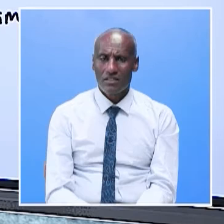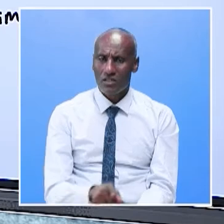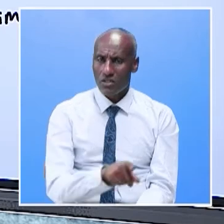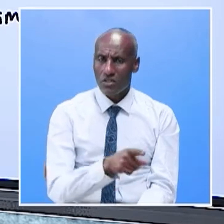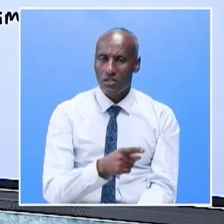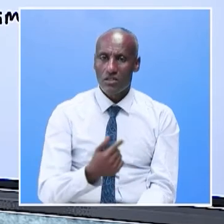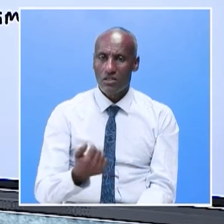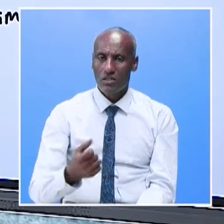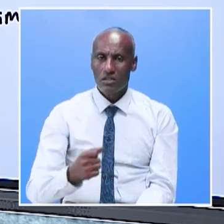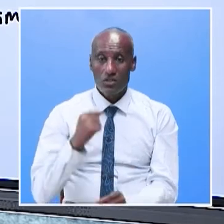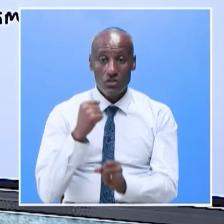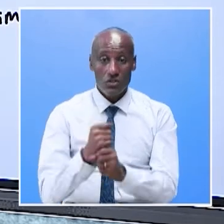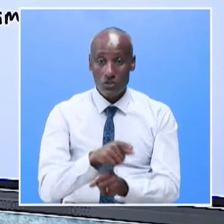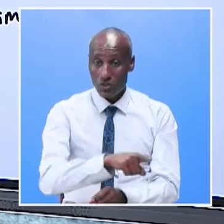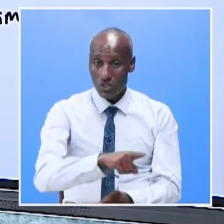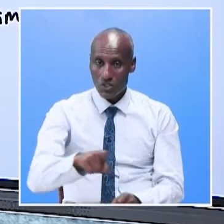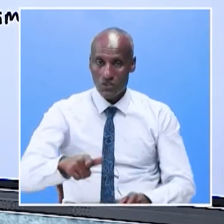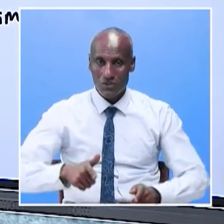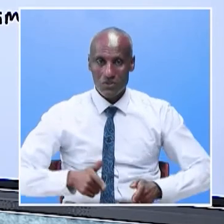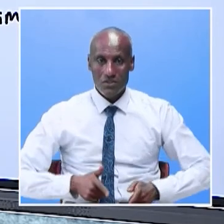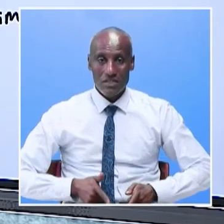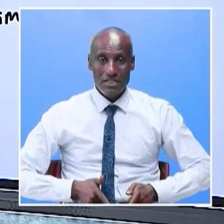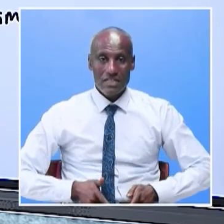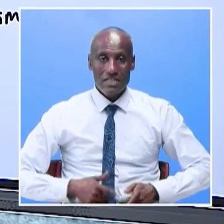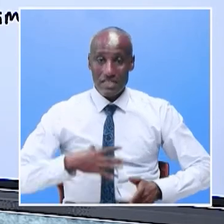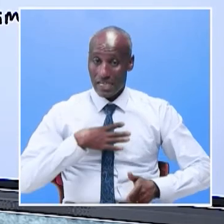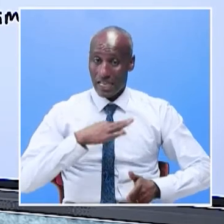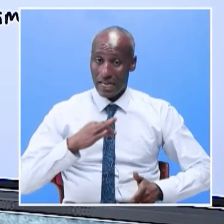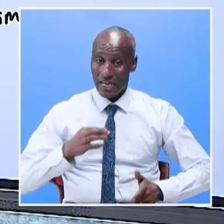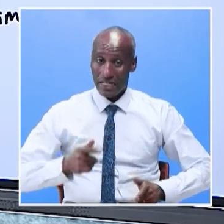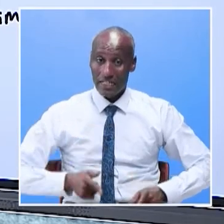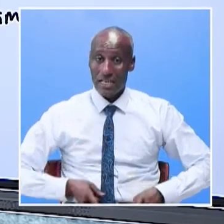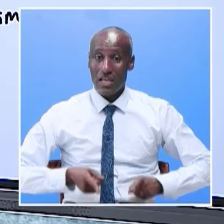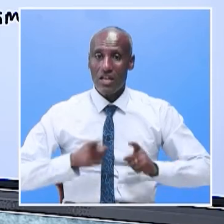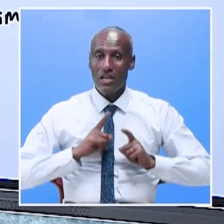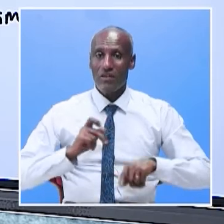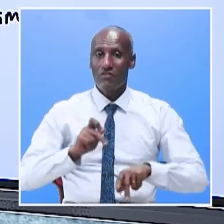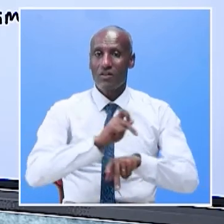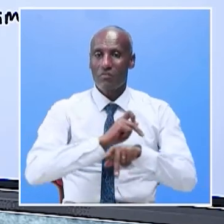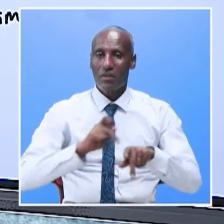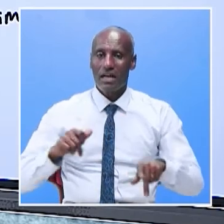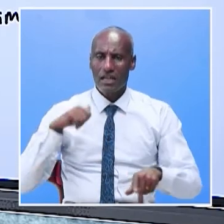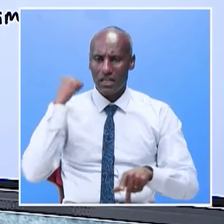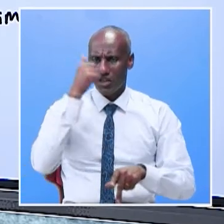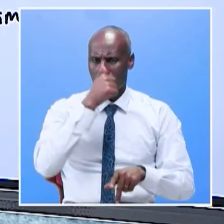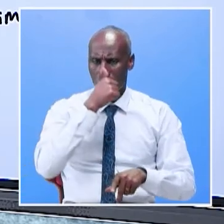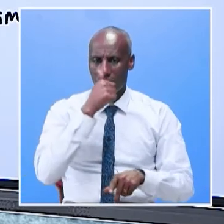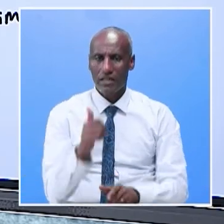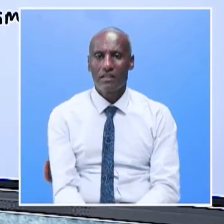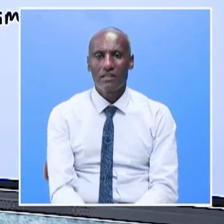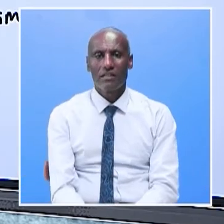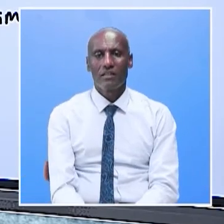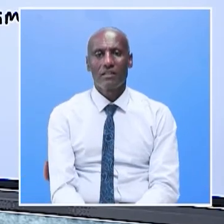like live blank Ethiopia? Do you like live blank